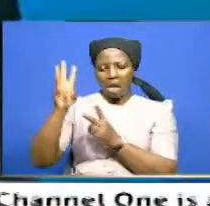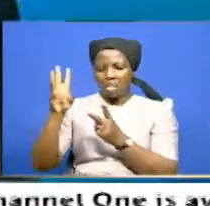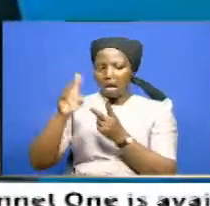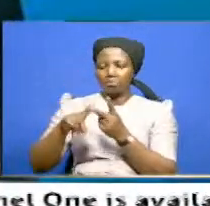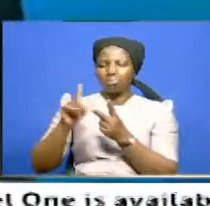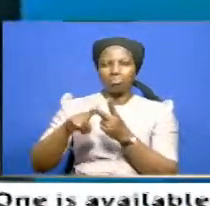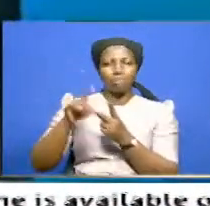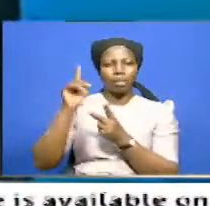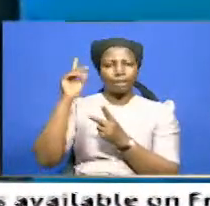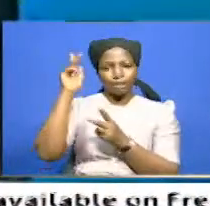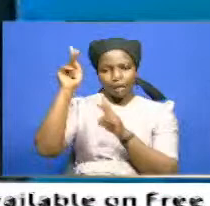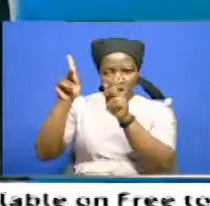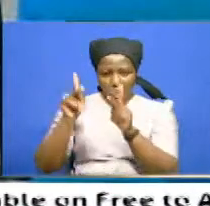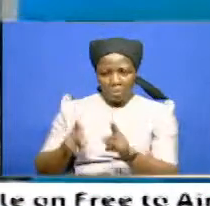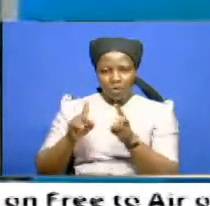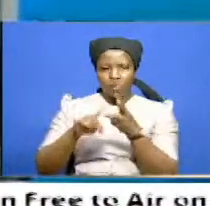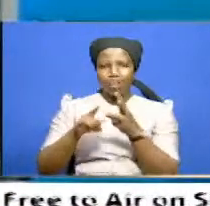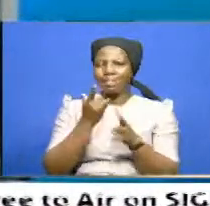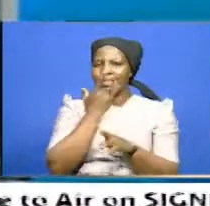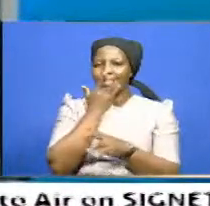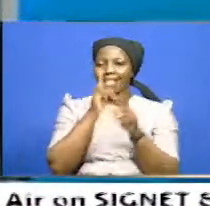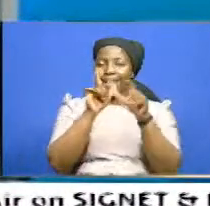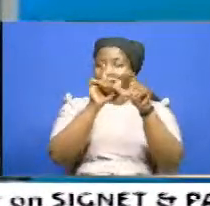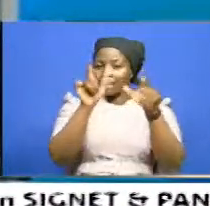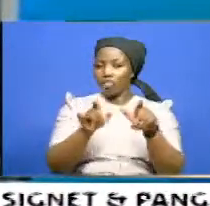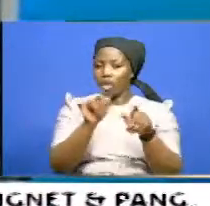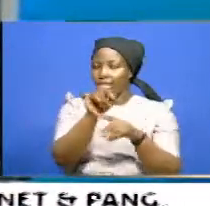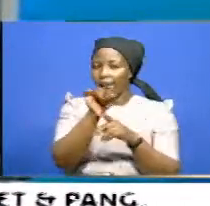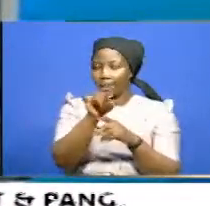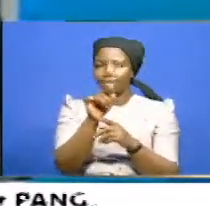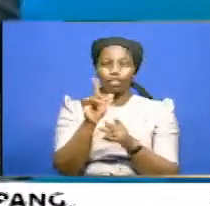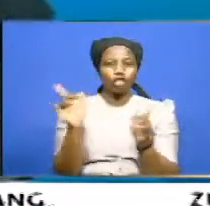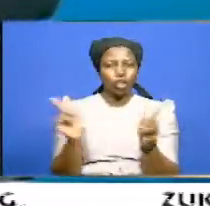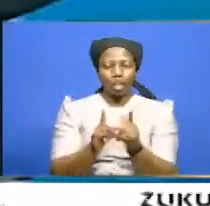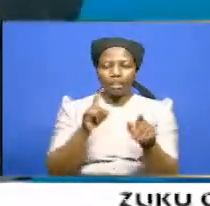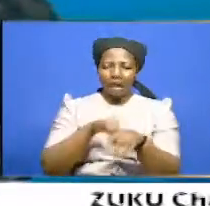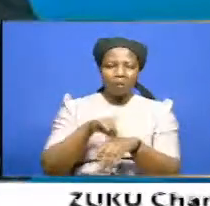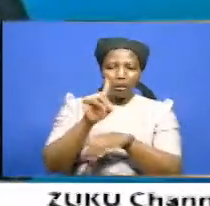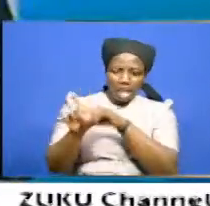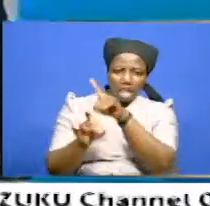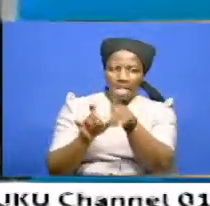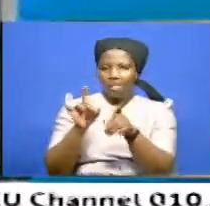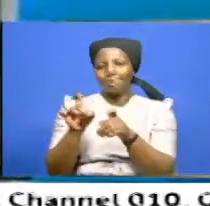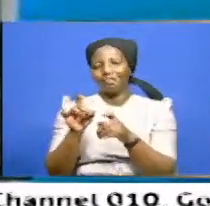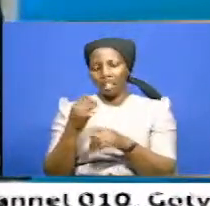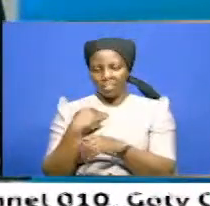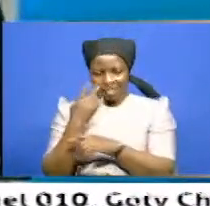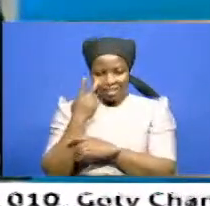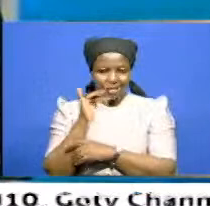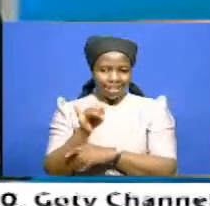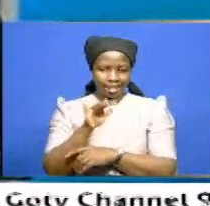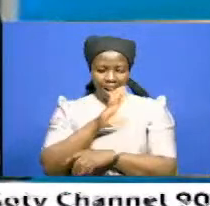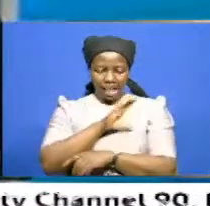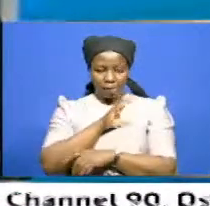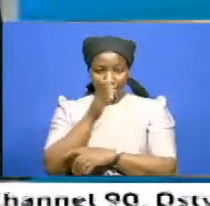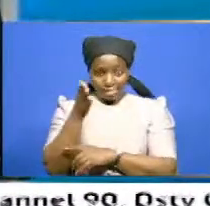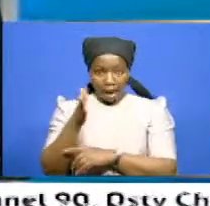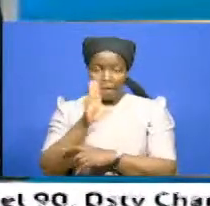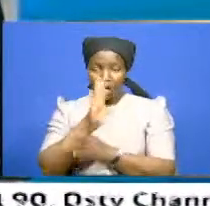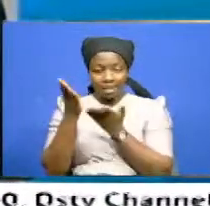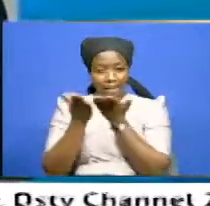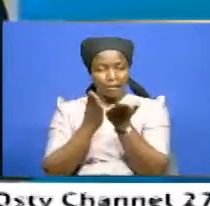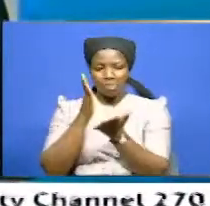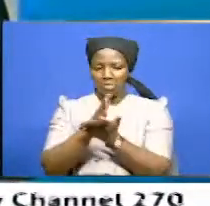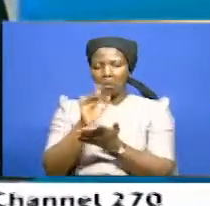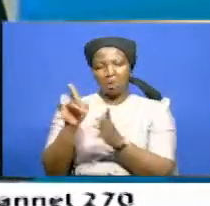Nyanza region. That person, that short moment you're seeing that customer at the counter or being served cannot